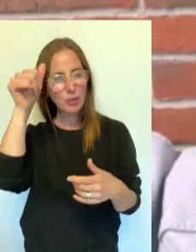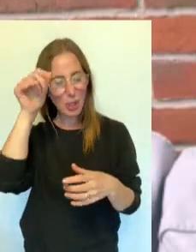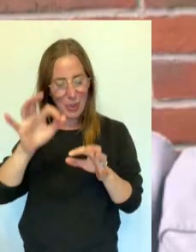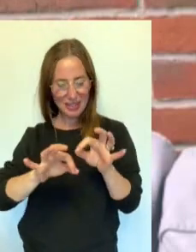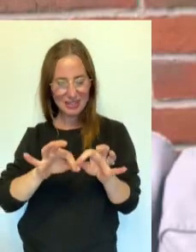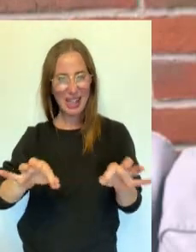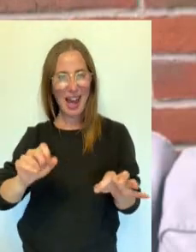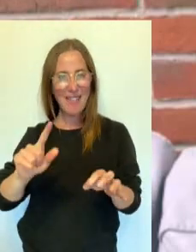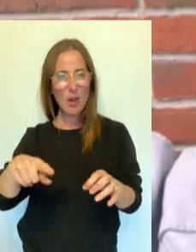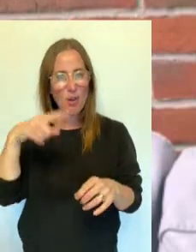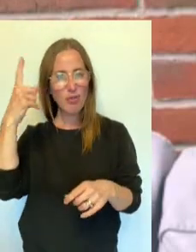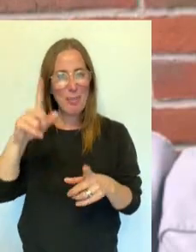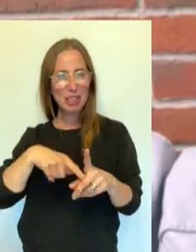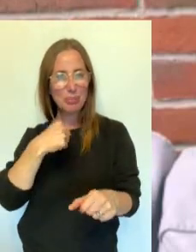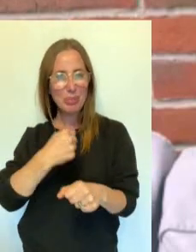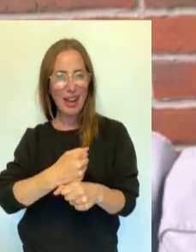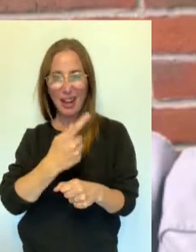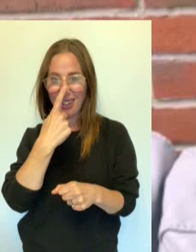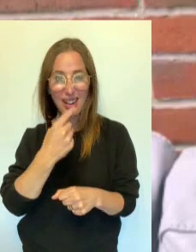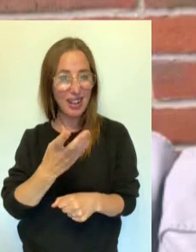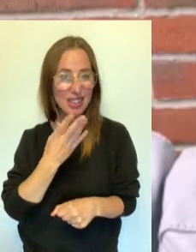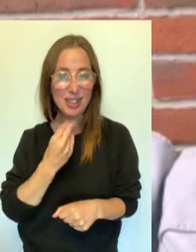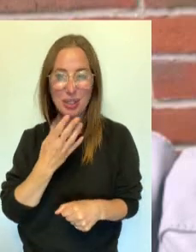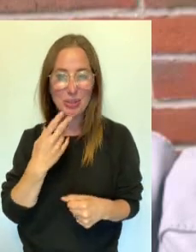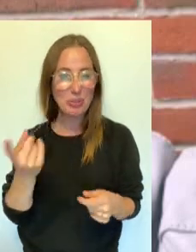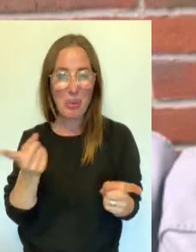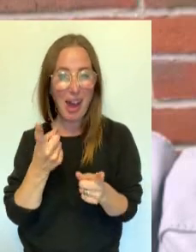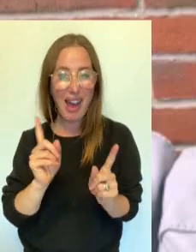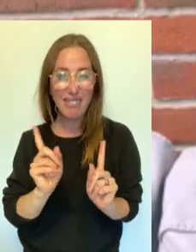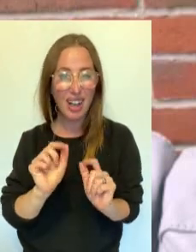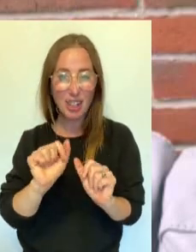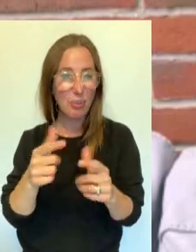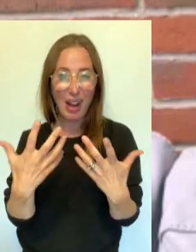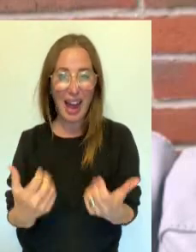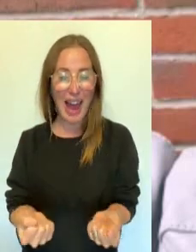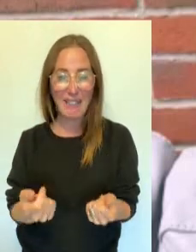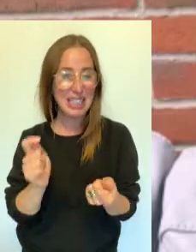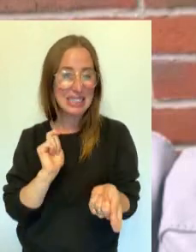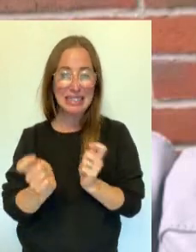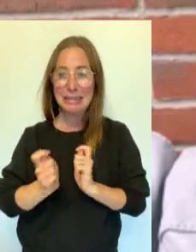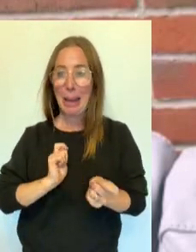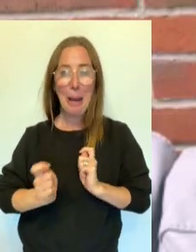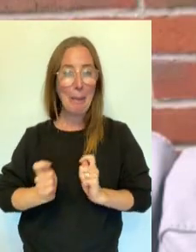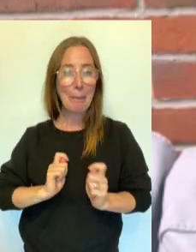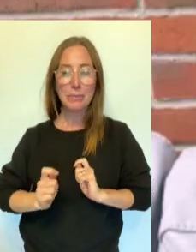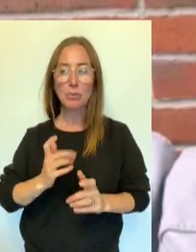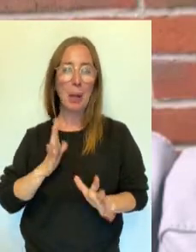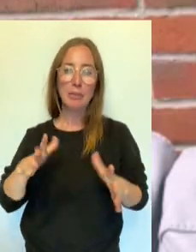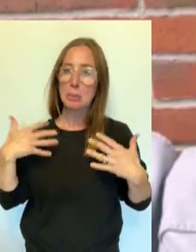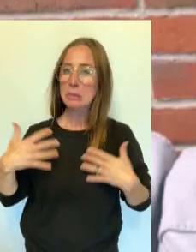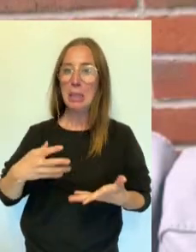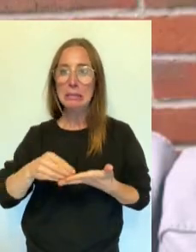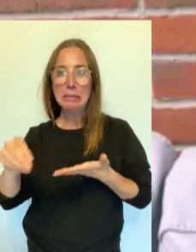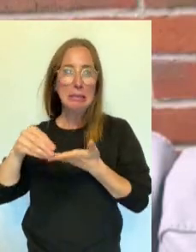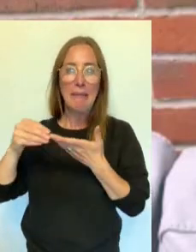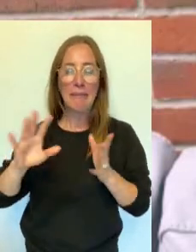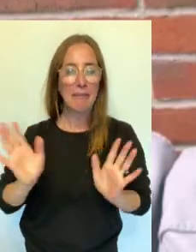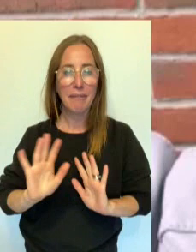bags. So use what you've got around the home, you know, we can adapt. It doesn't have to be all shop-bought stuff,